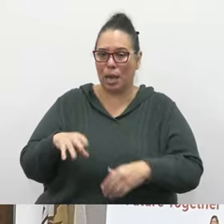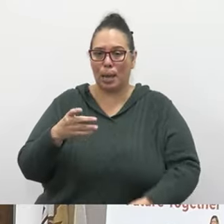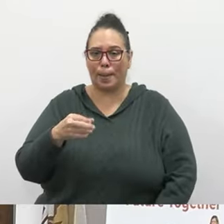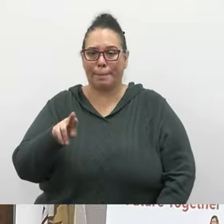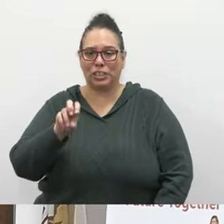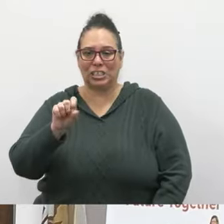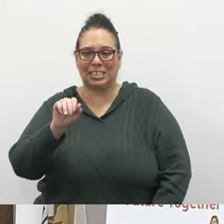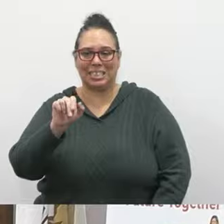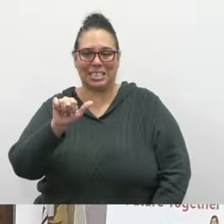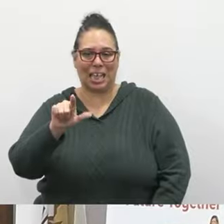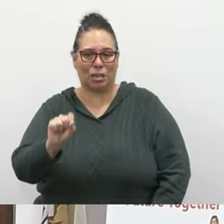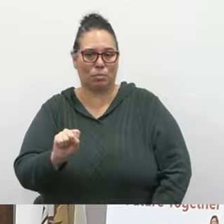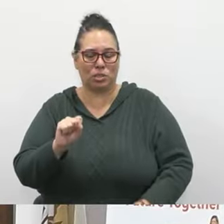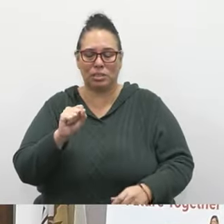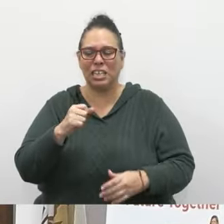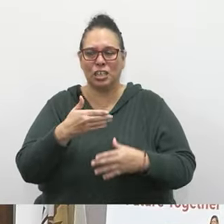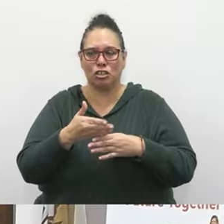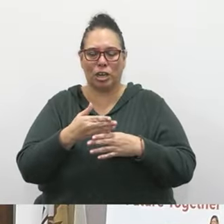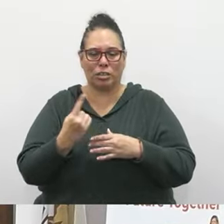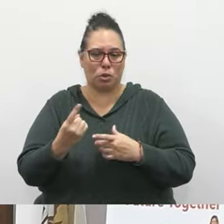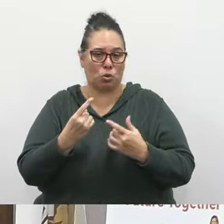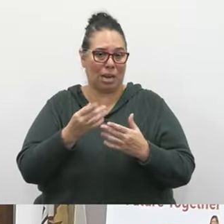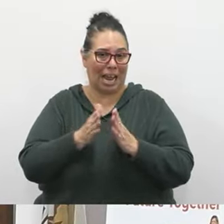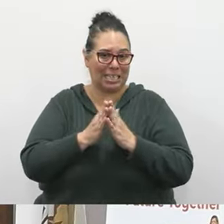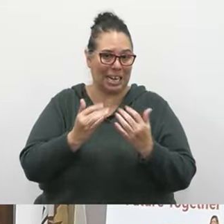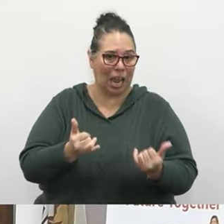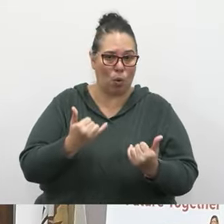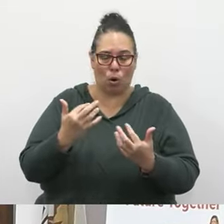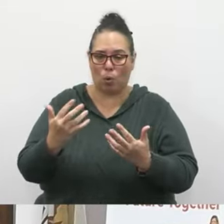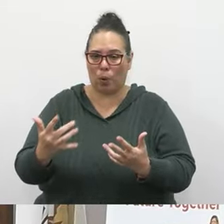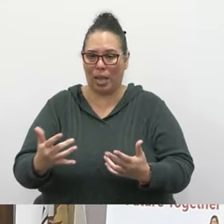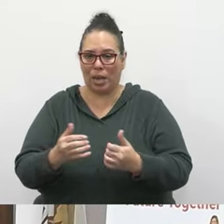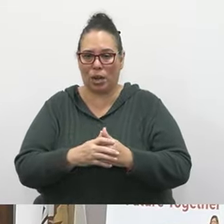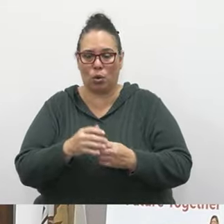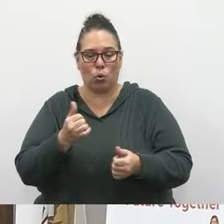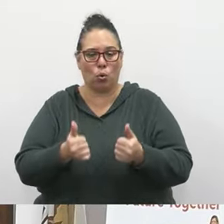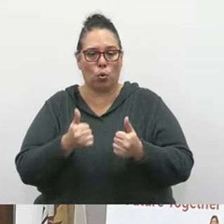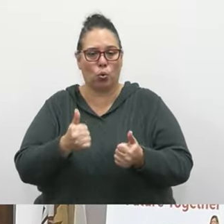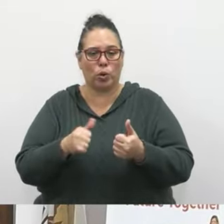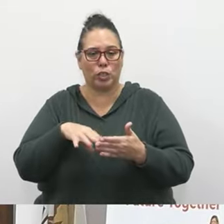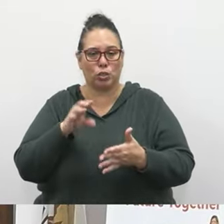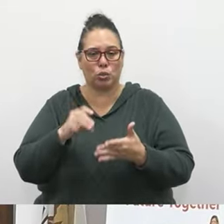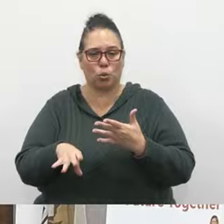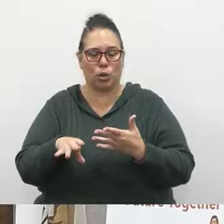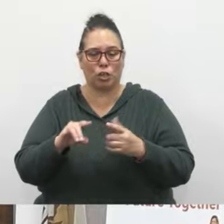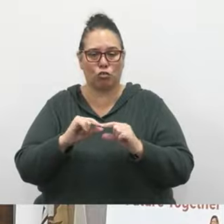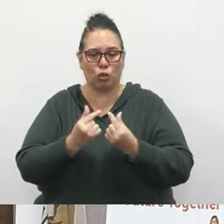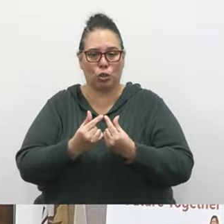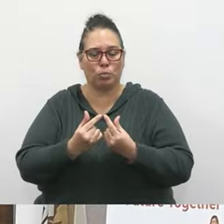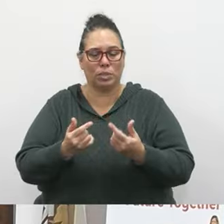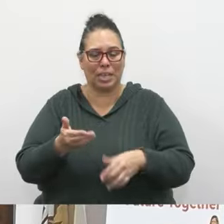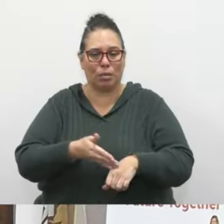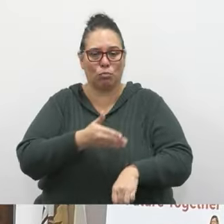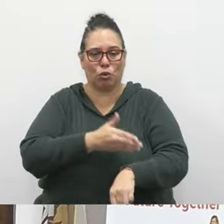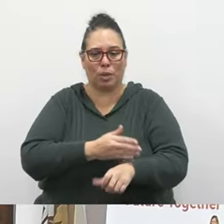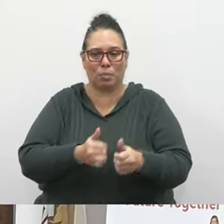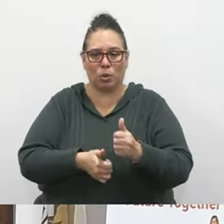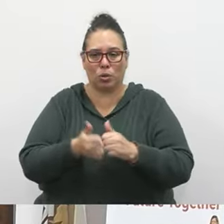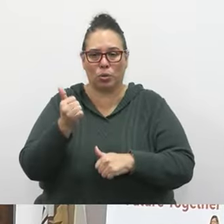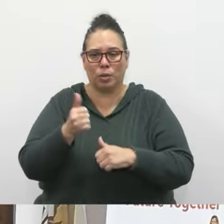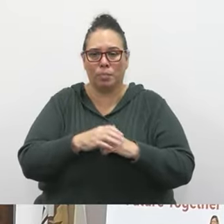something, so you can either ask now or wait till he's. Well, which student groups improved the most, and what supports led to the improvement that we